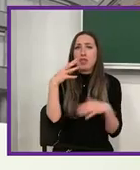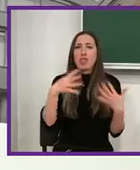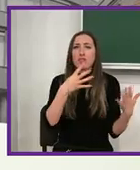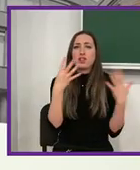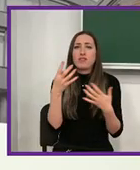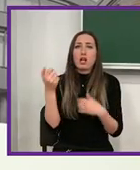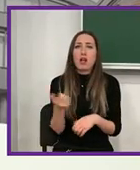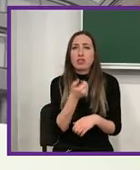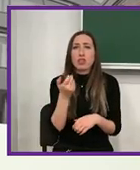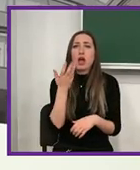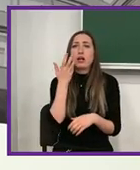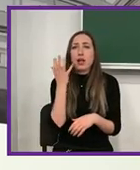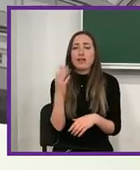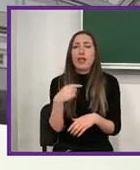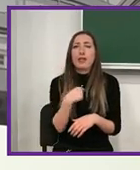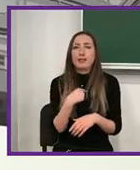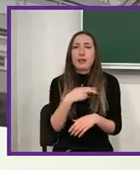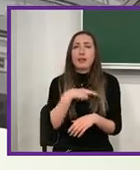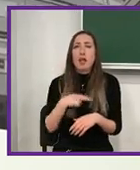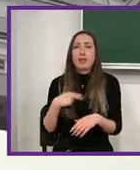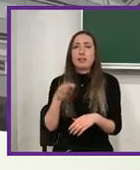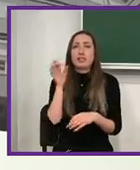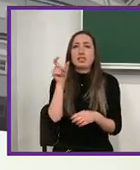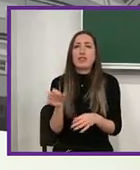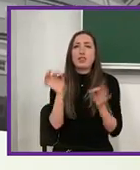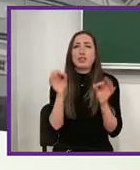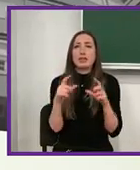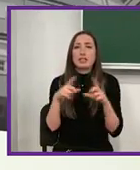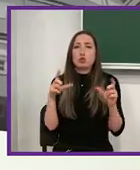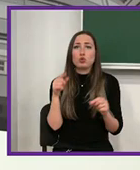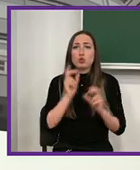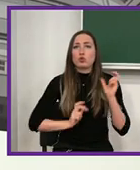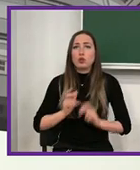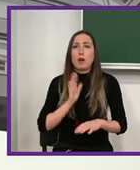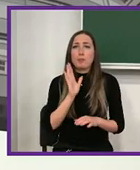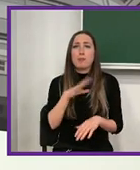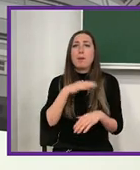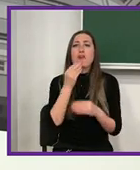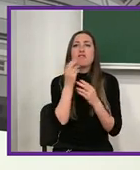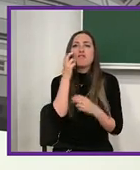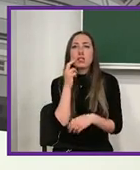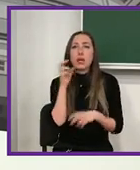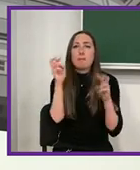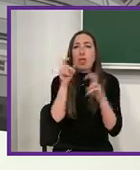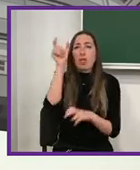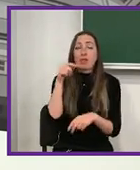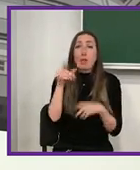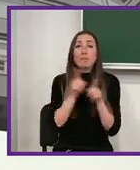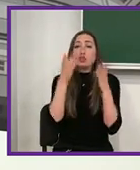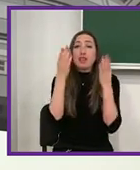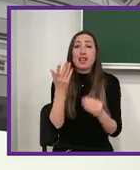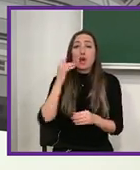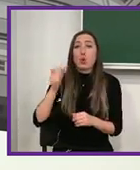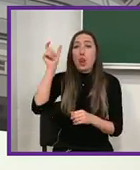the Danish Institute for Human Rights. I started on the same day as another colleague who was named Margaret Jonk. She had